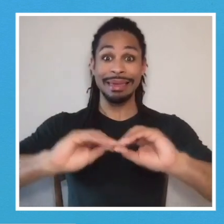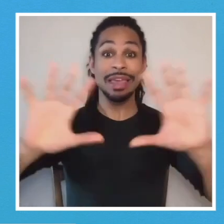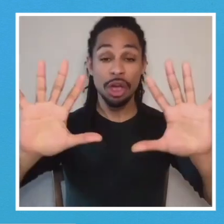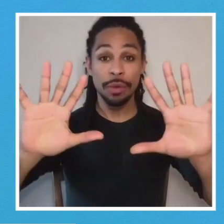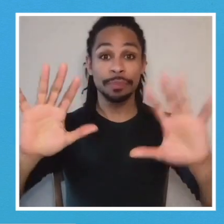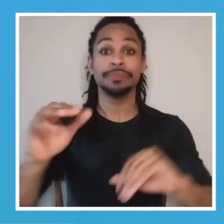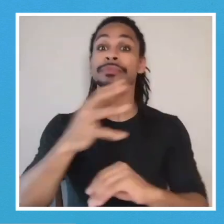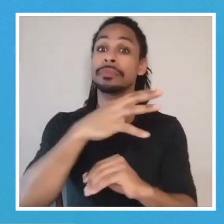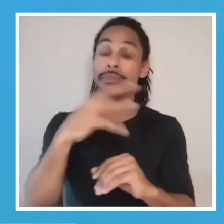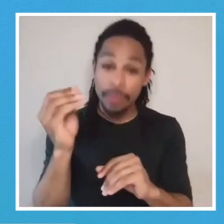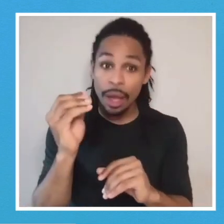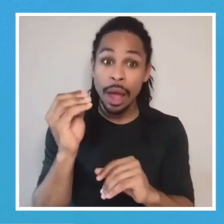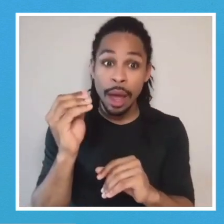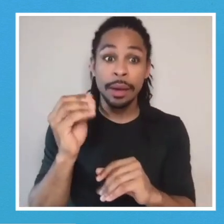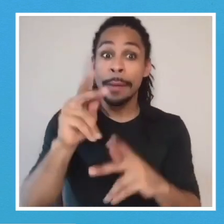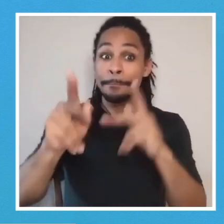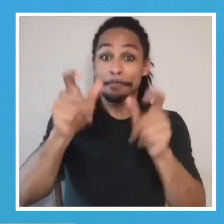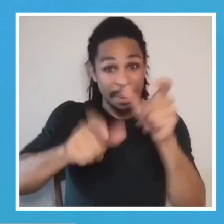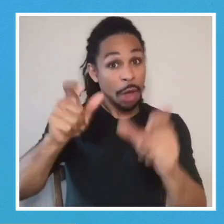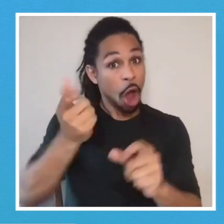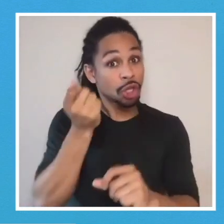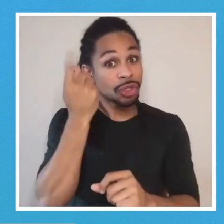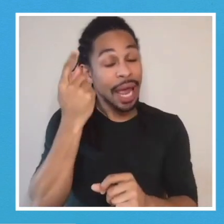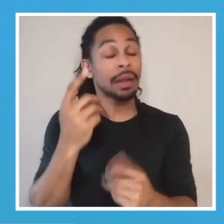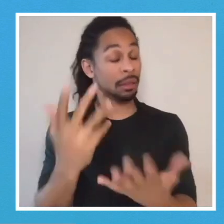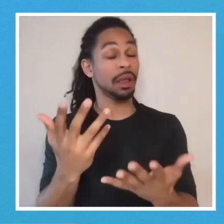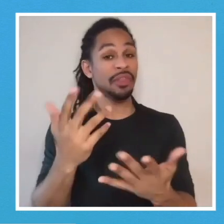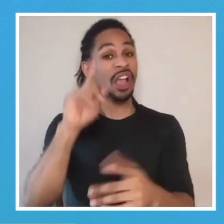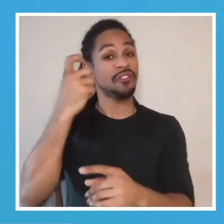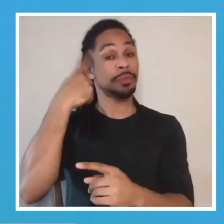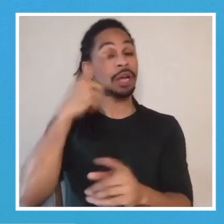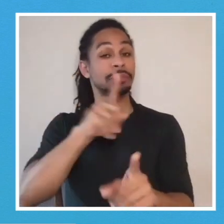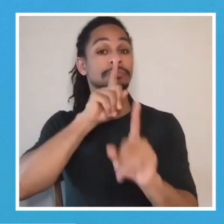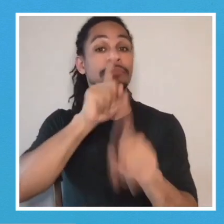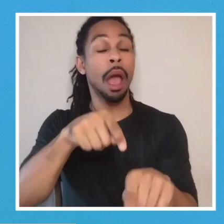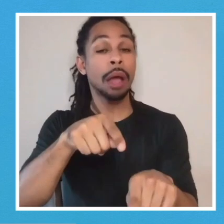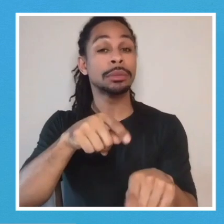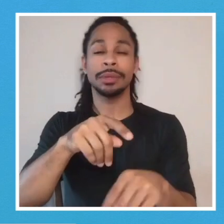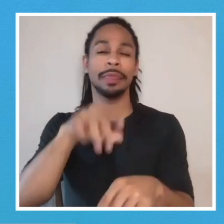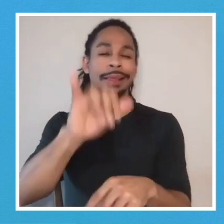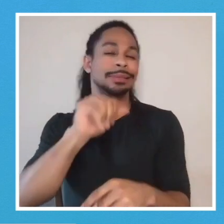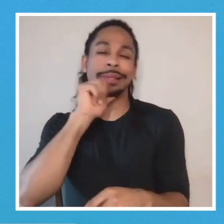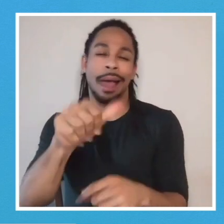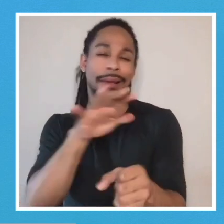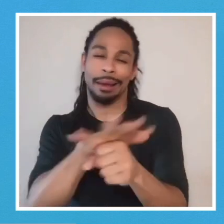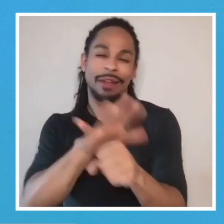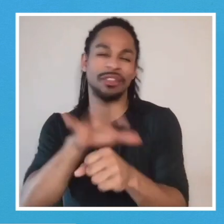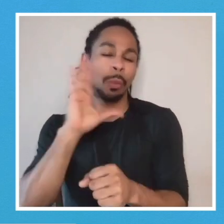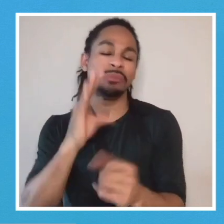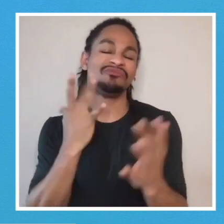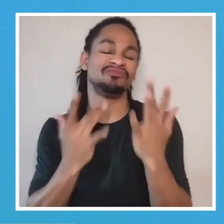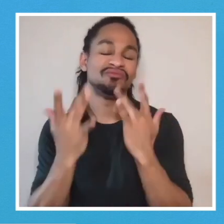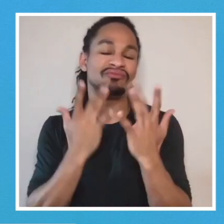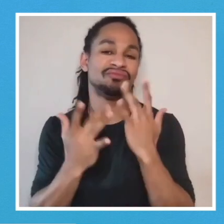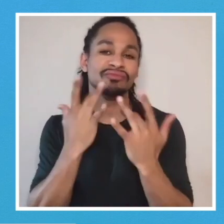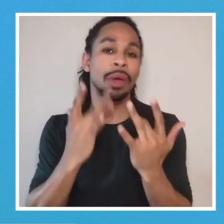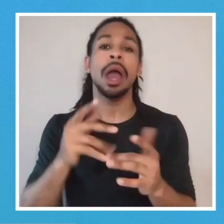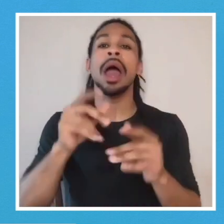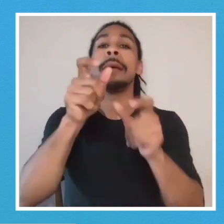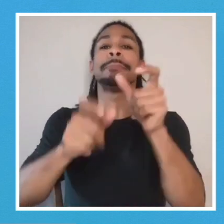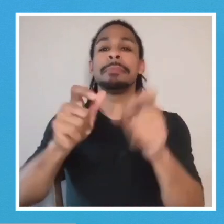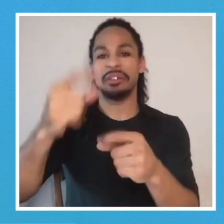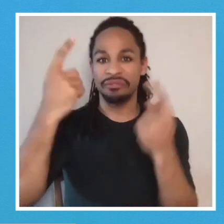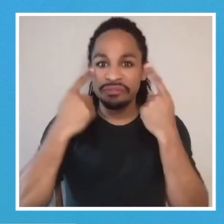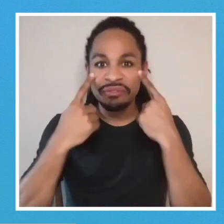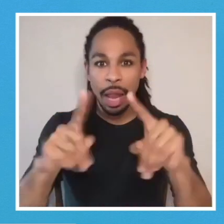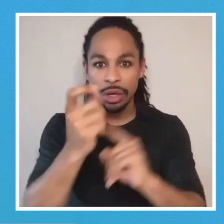there's the governmental response to this is not going to be enough. And I also think people are finally understanding, like, where